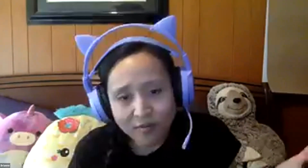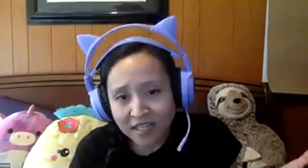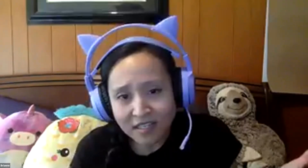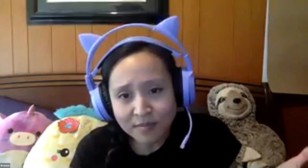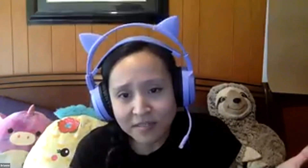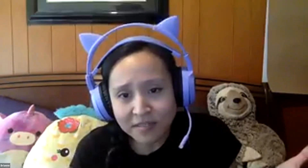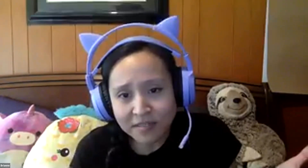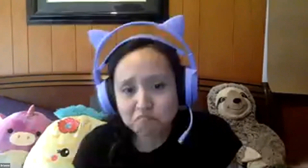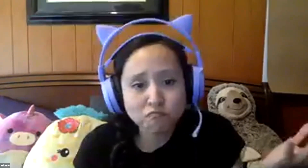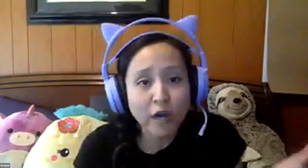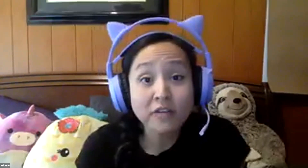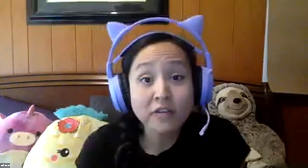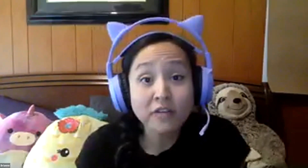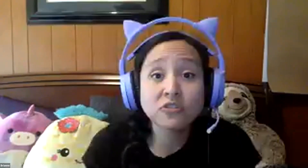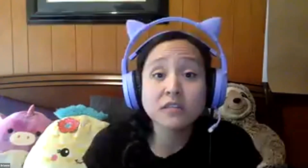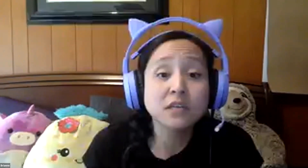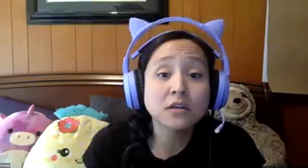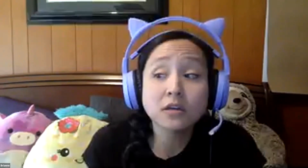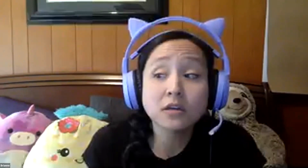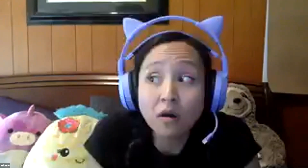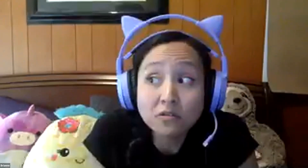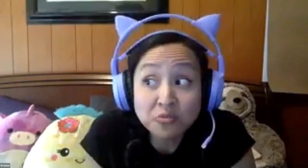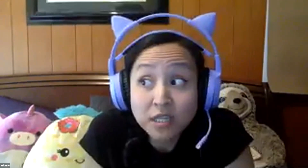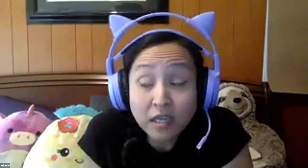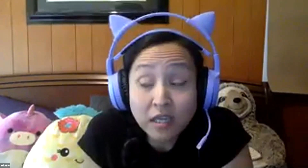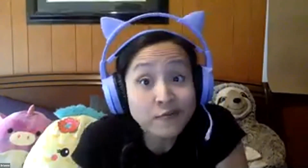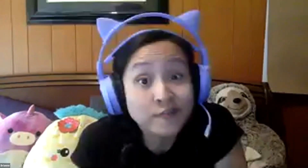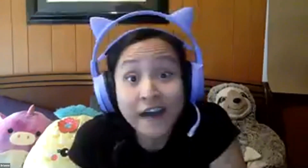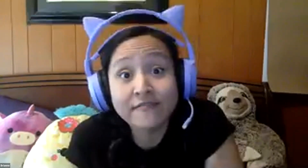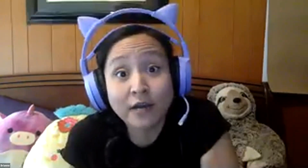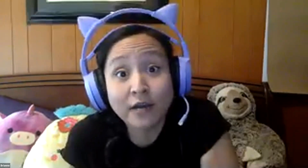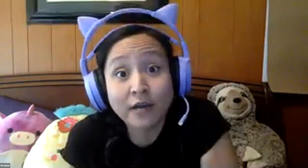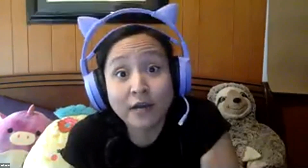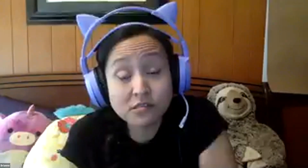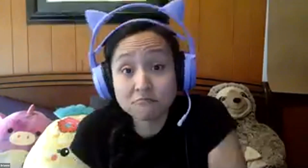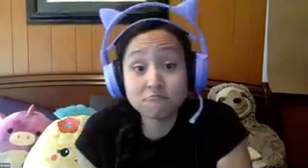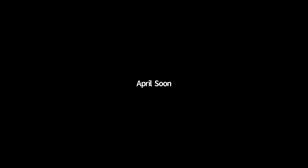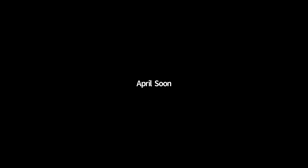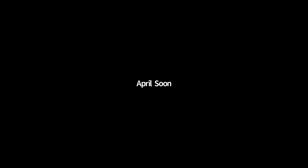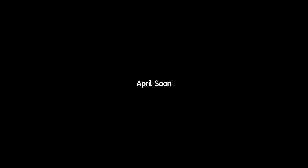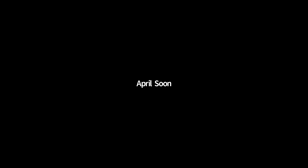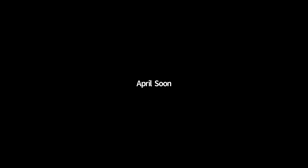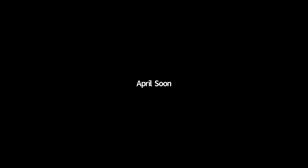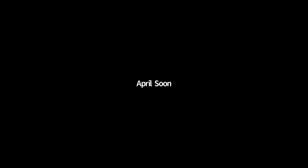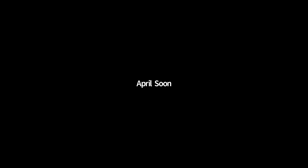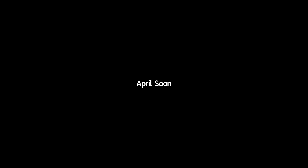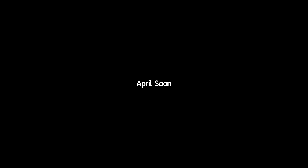this already, but why don't you try staring at a wall and ruminating for 5 hours?